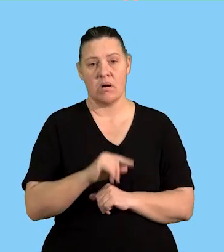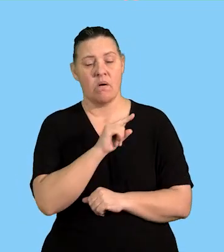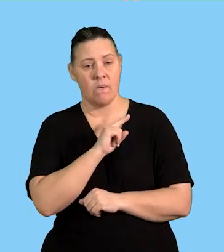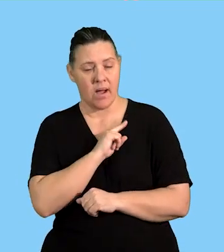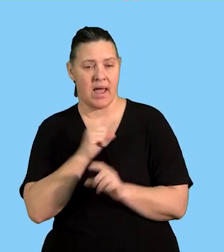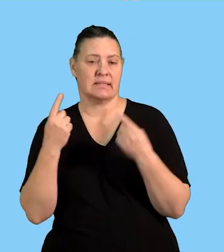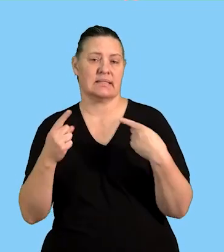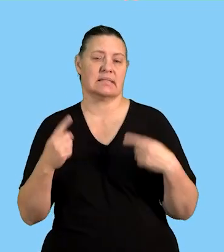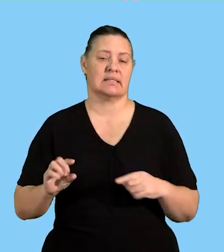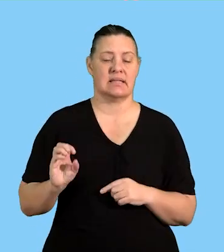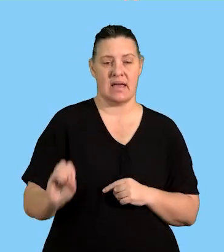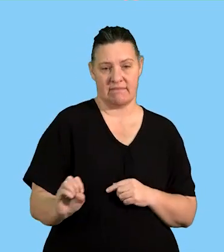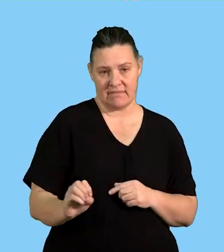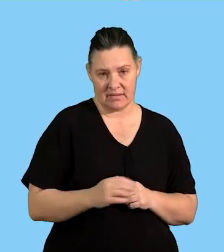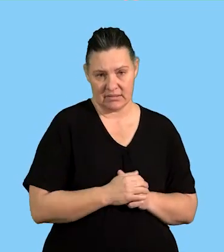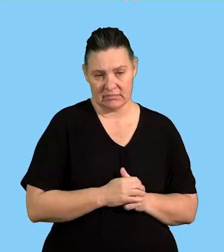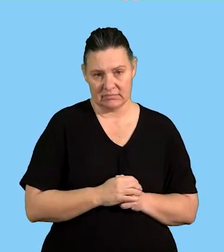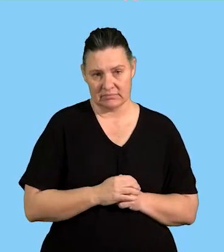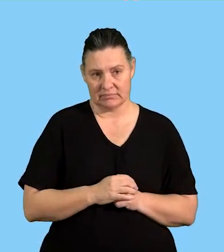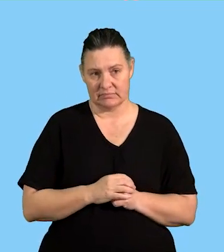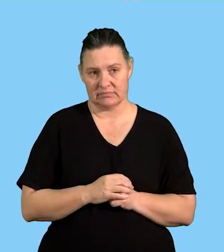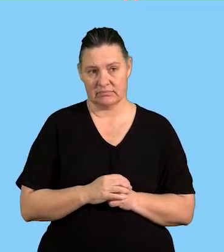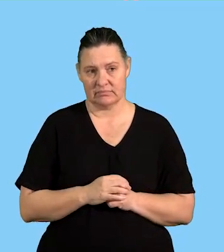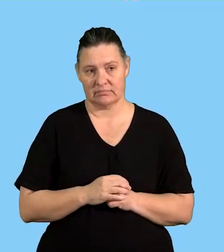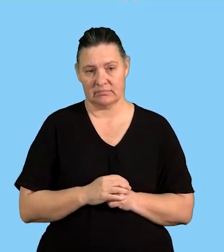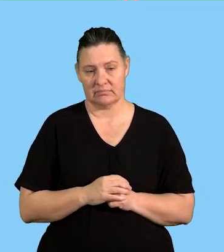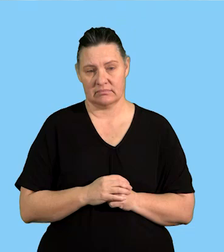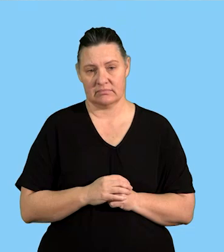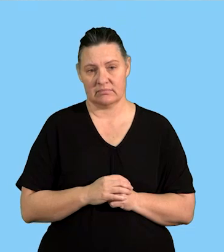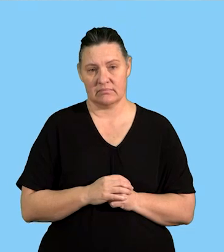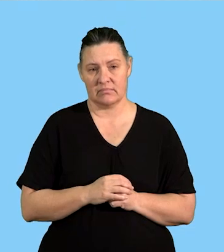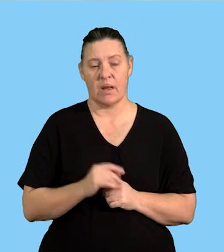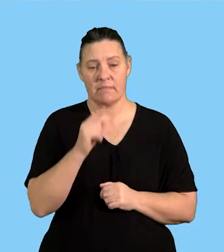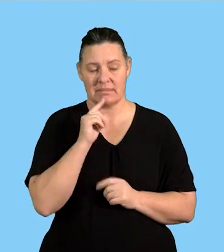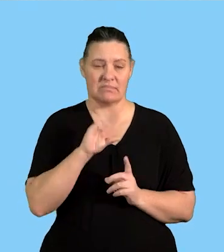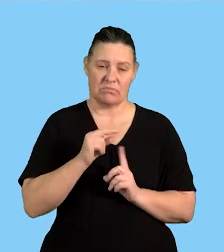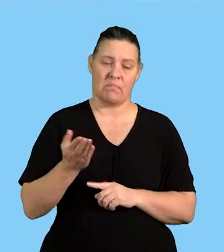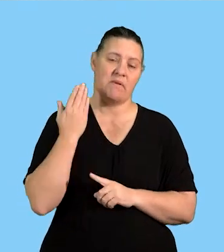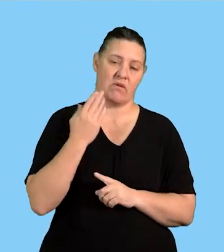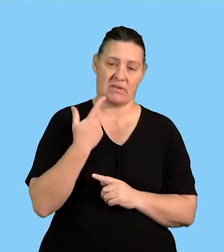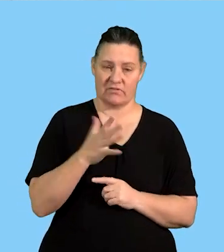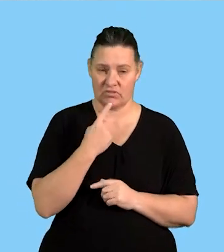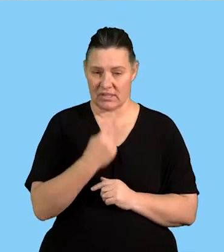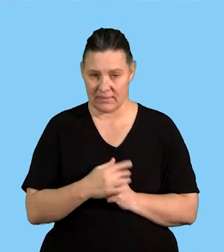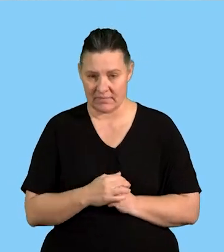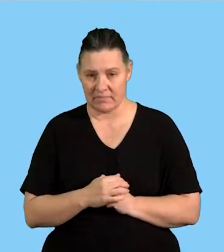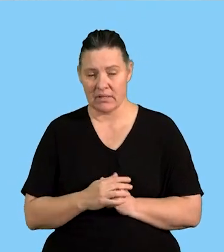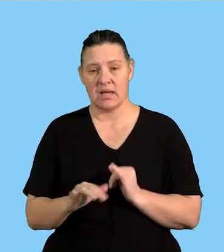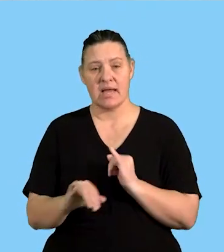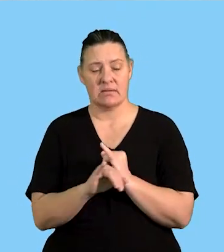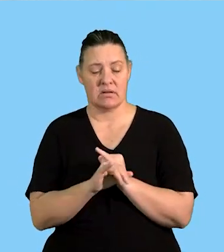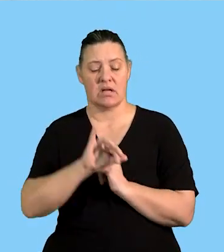because of the success that Venter has achieved, which is an aspect I spoke about. So